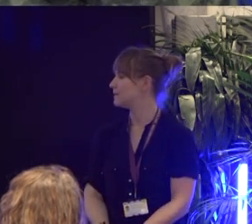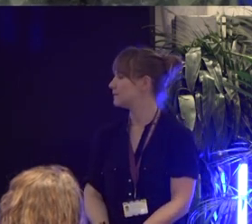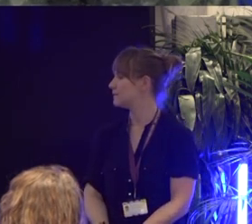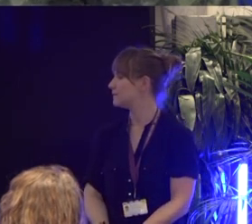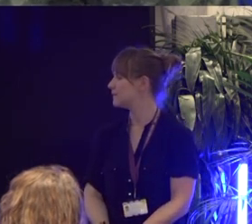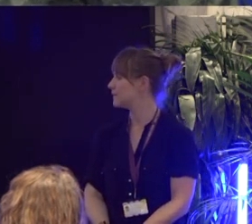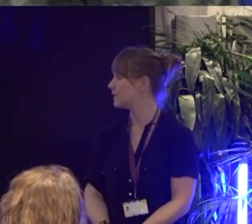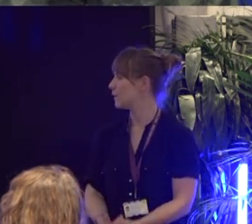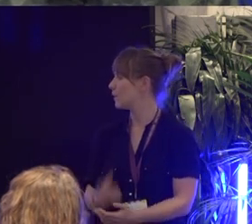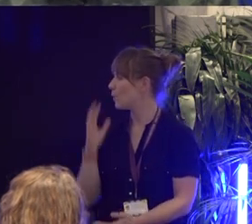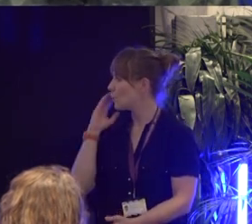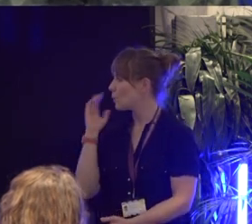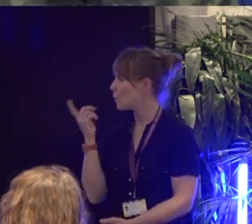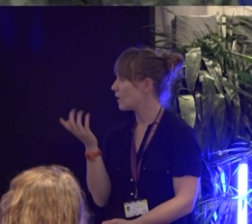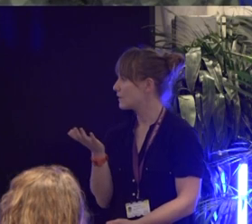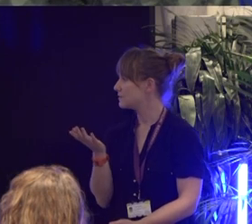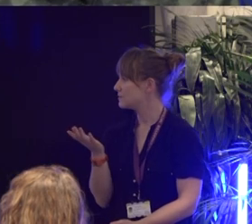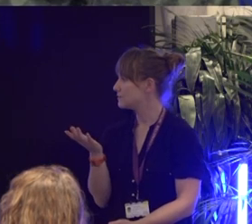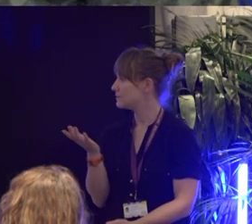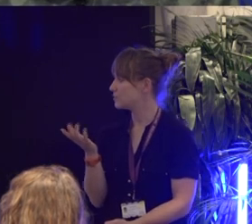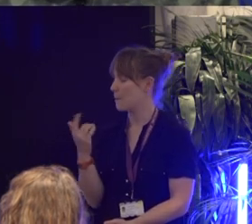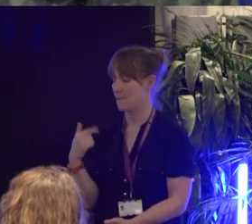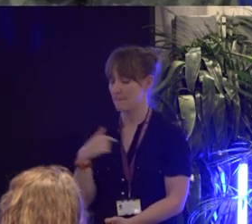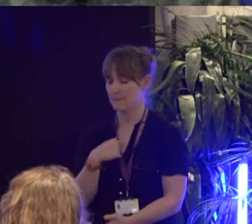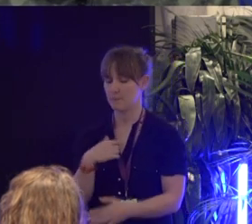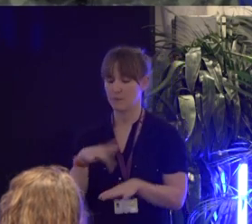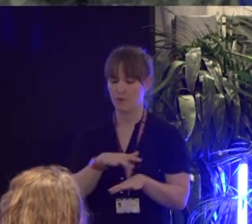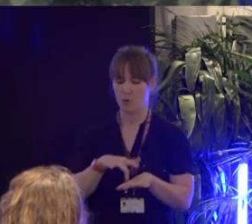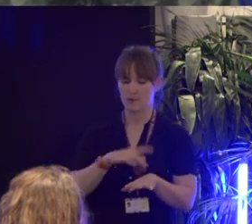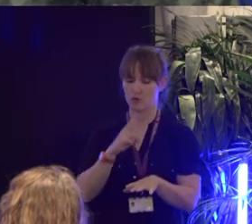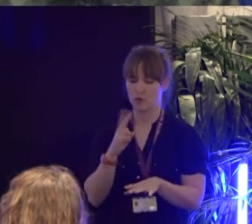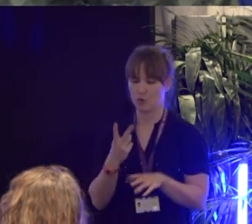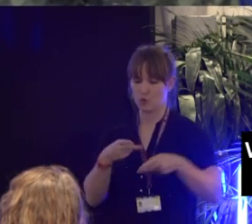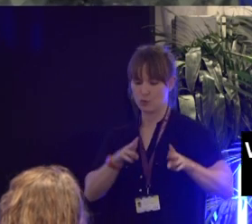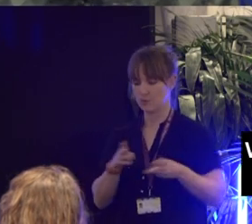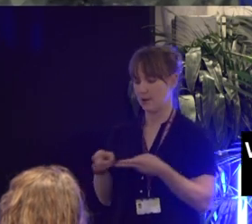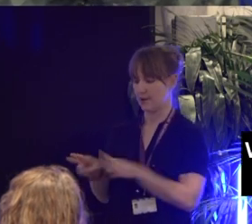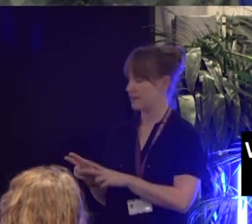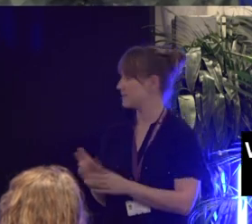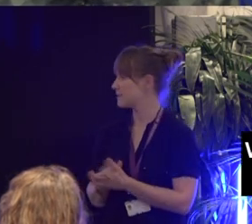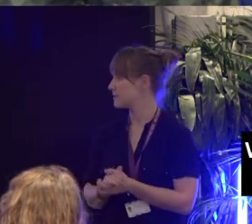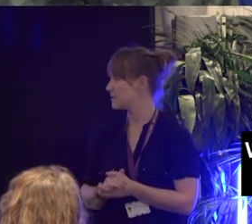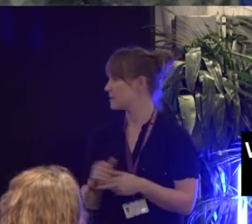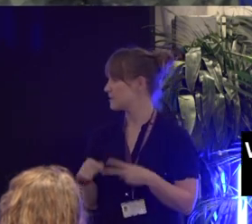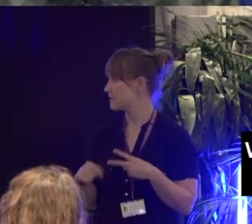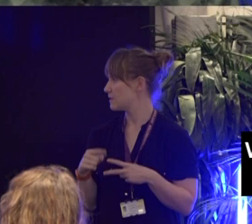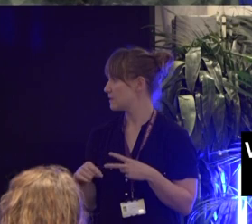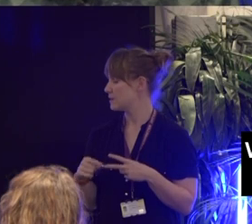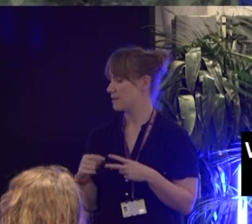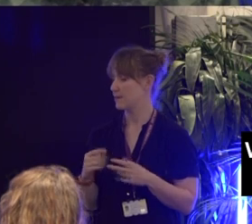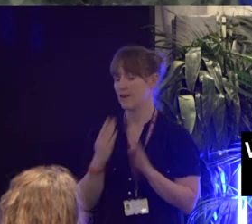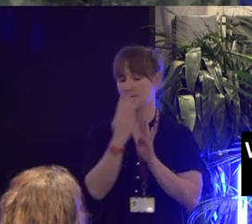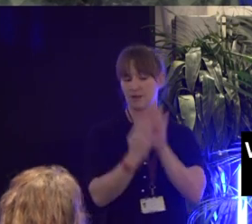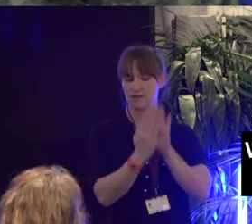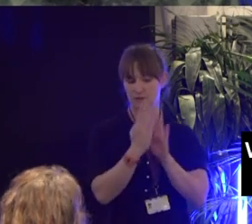So when I do sort of two kinds of performance, and or when I was doing a lot more in-person